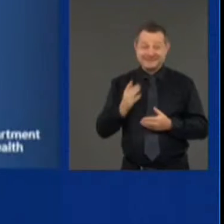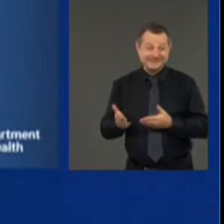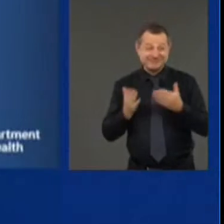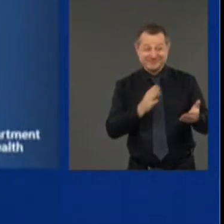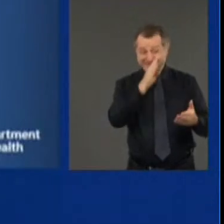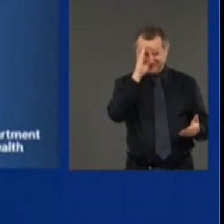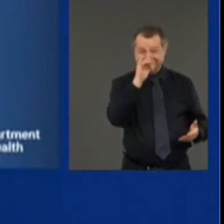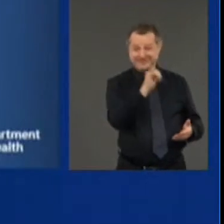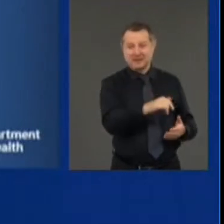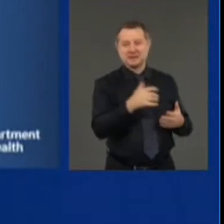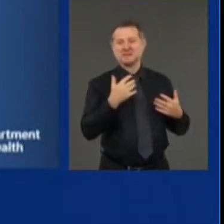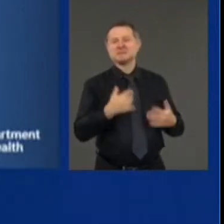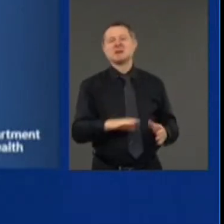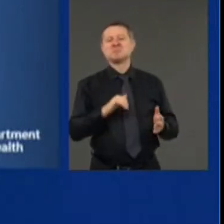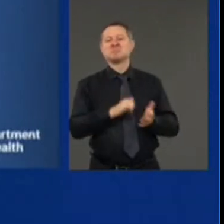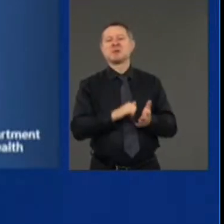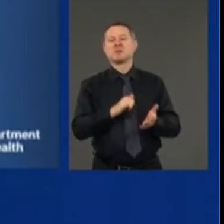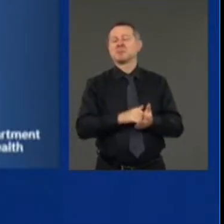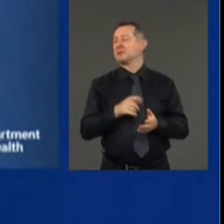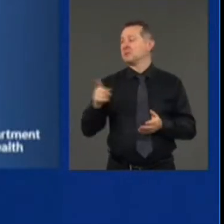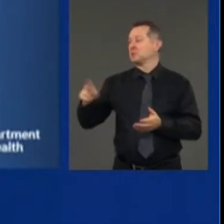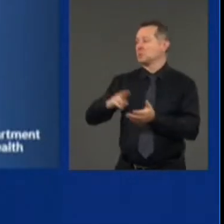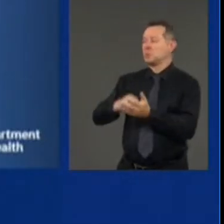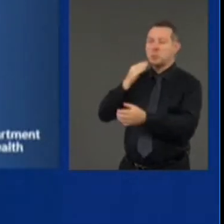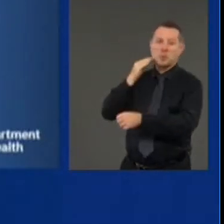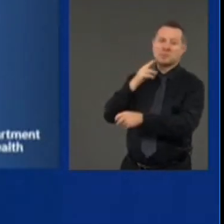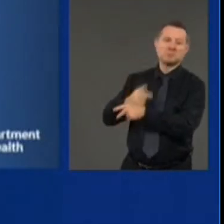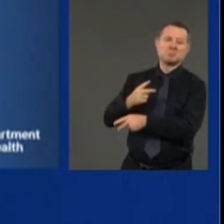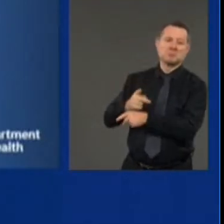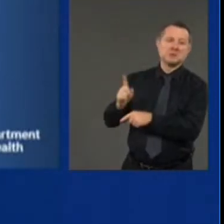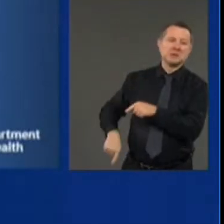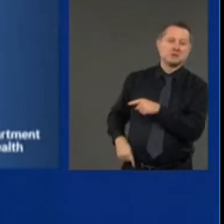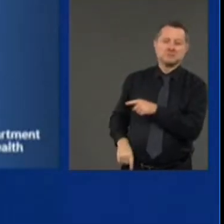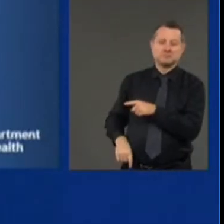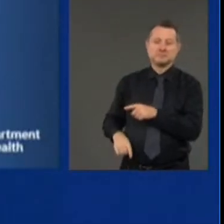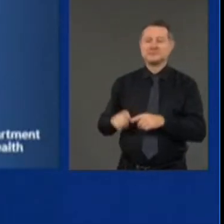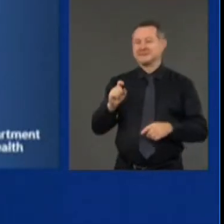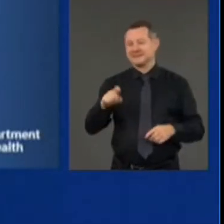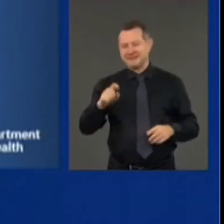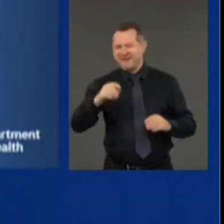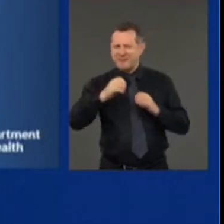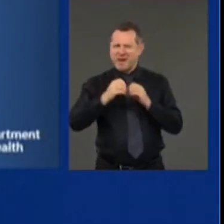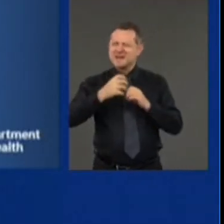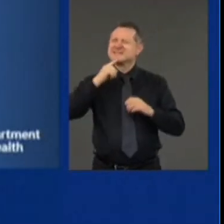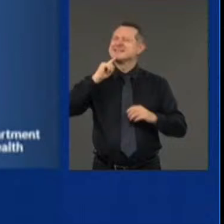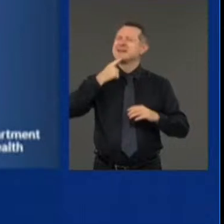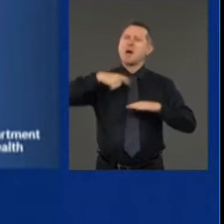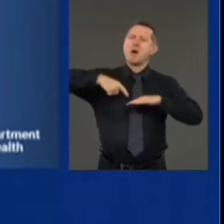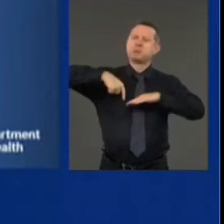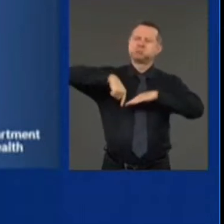at the home was not an option now, and the care that was needed had to be taken care of at a hospital.